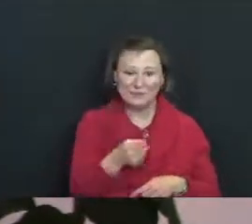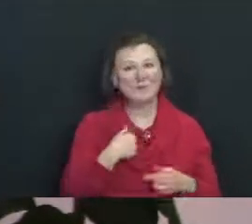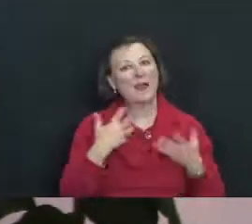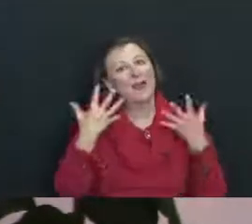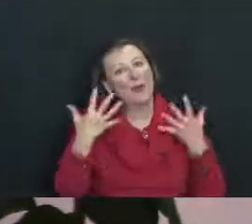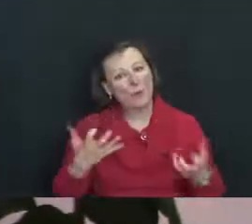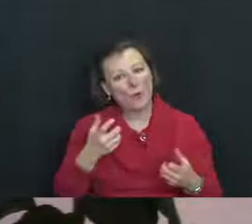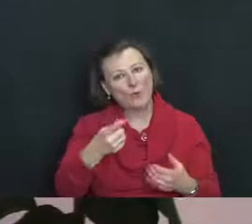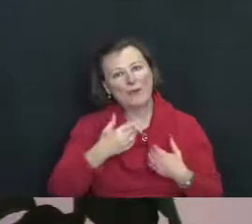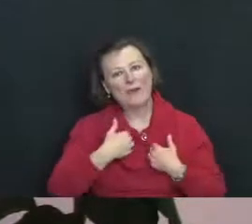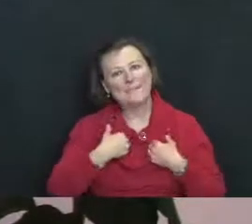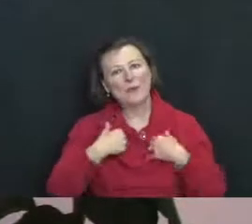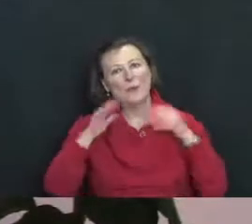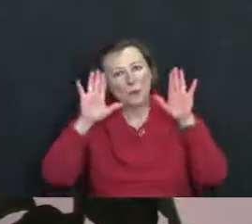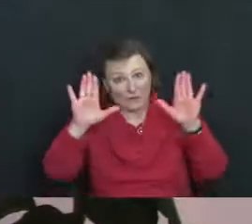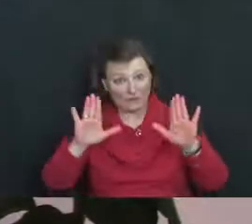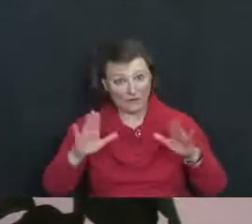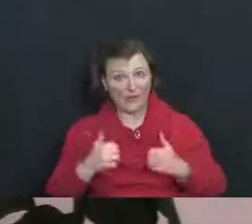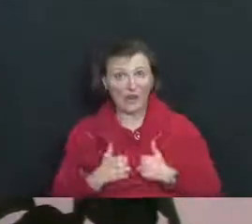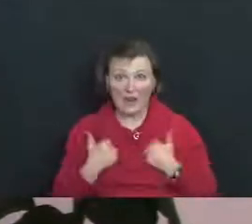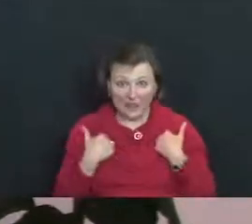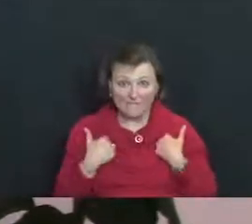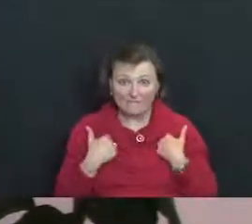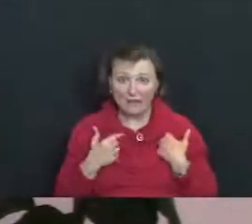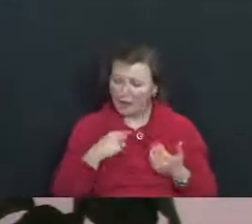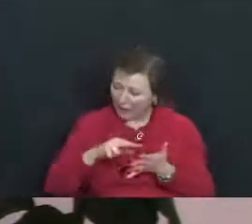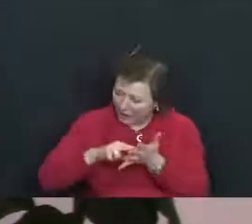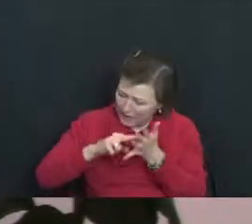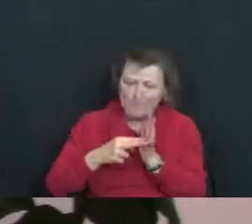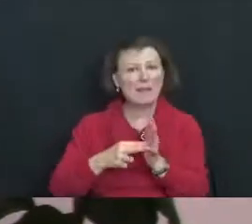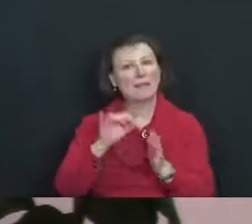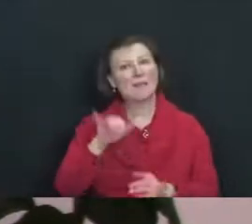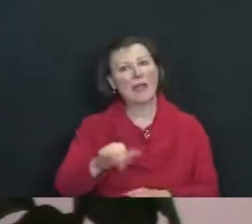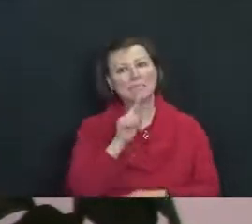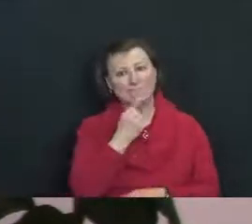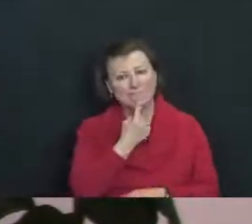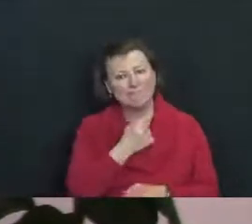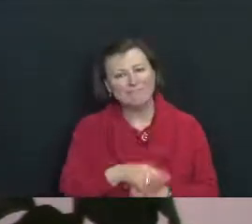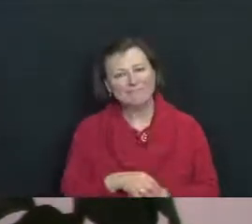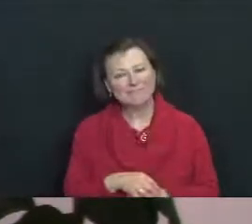you to have a wonderful life. And I mean that. I mean it.